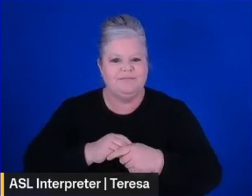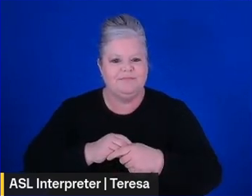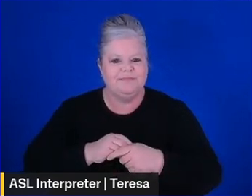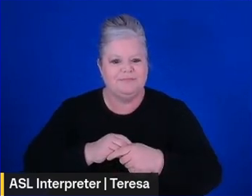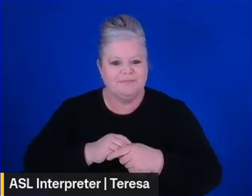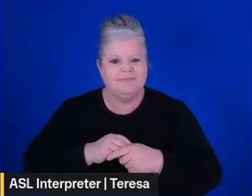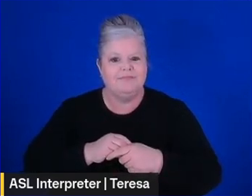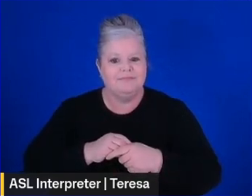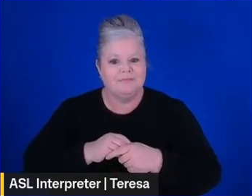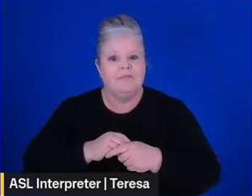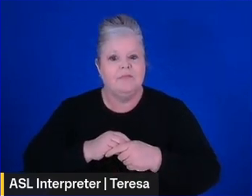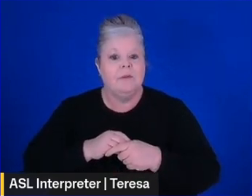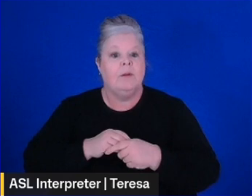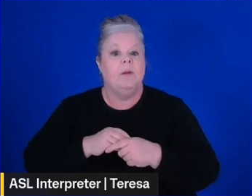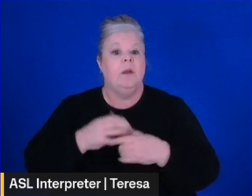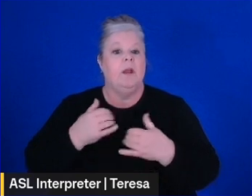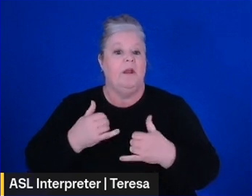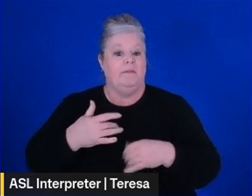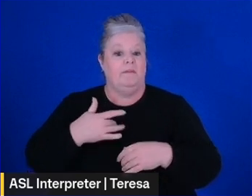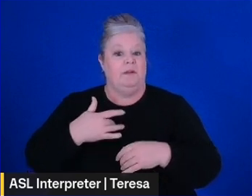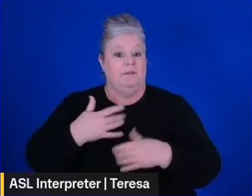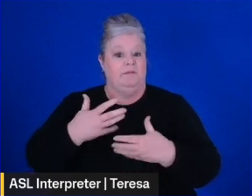So now I think it's time to